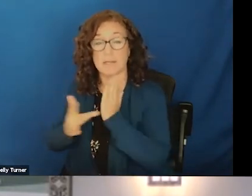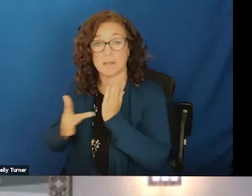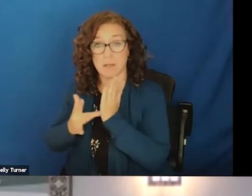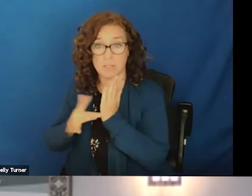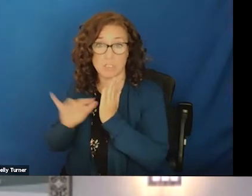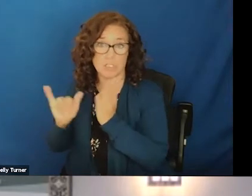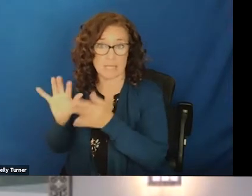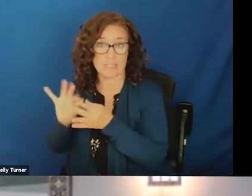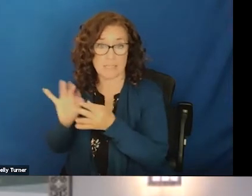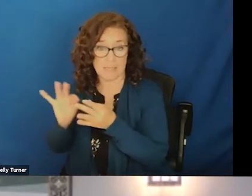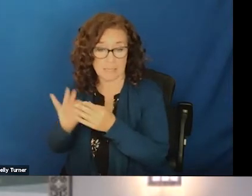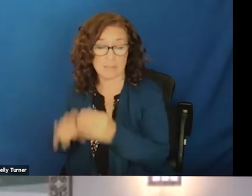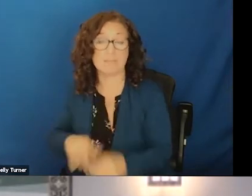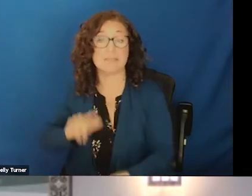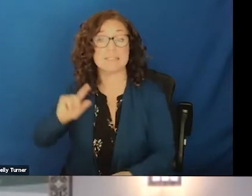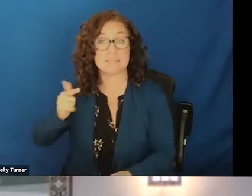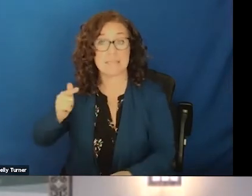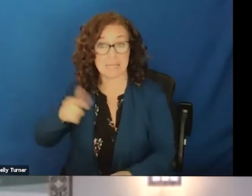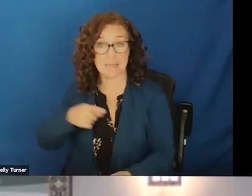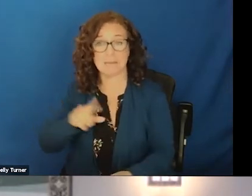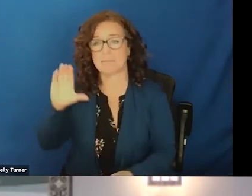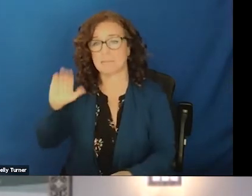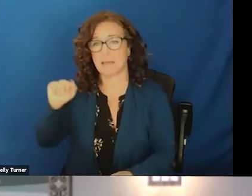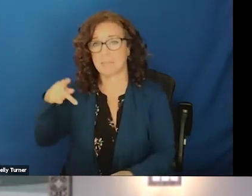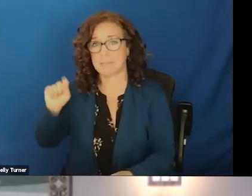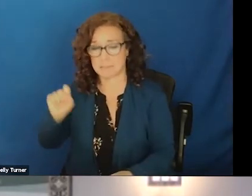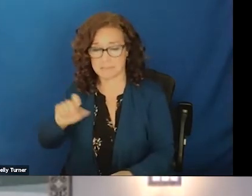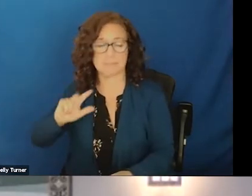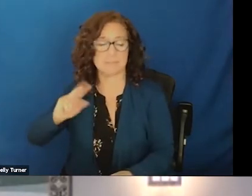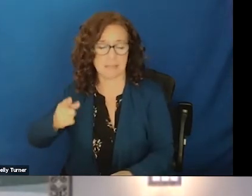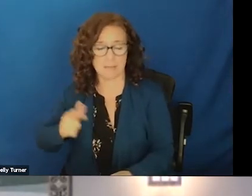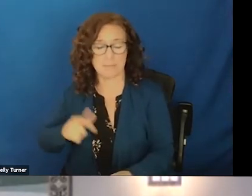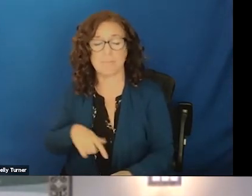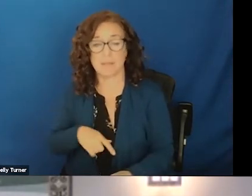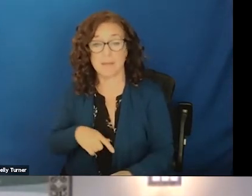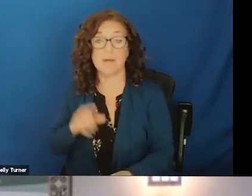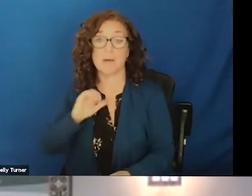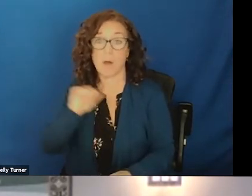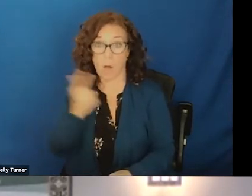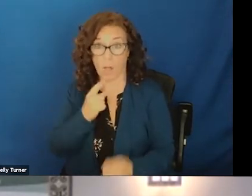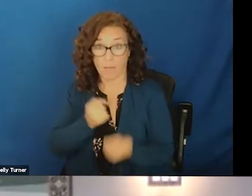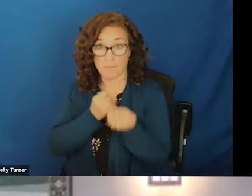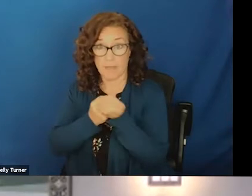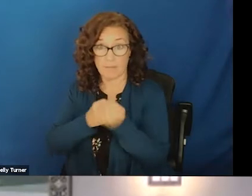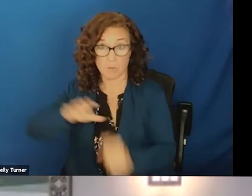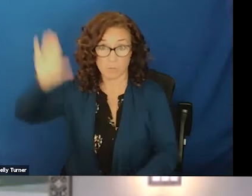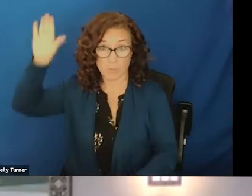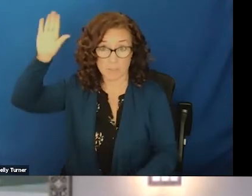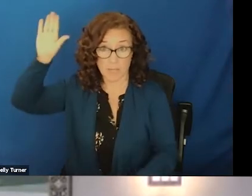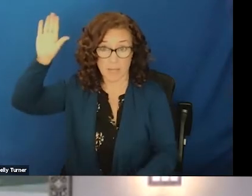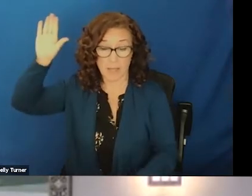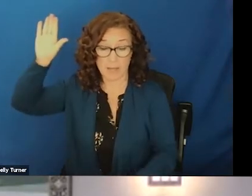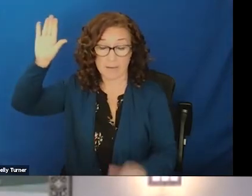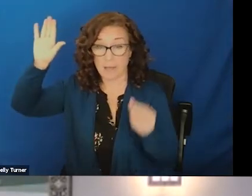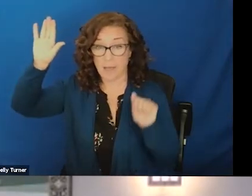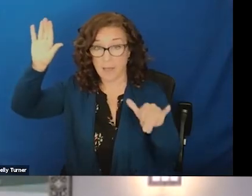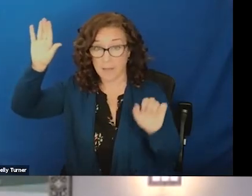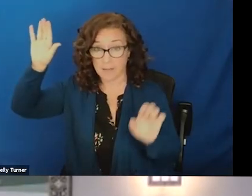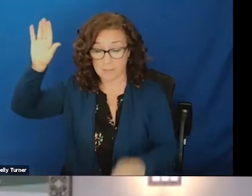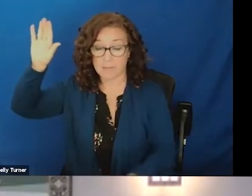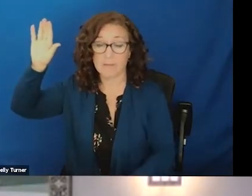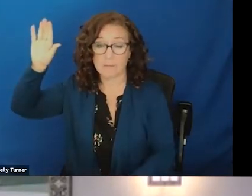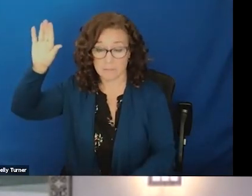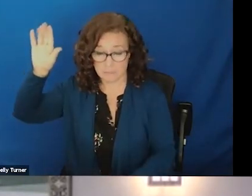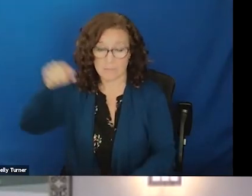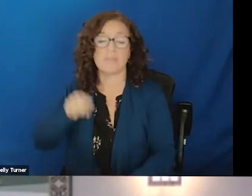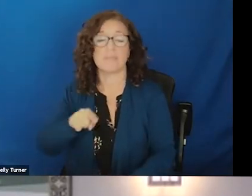Ms. Capps? Second. Great. All in favor, please signify by raising your hand and saying aye. Aye. Aye.